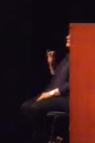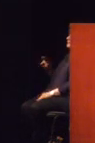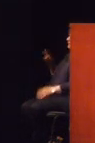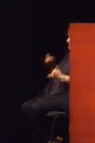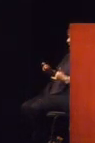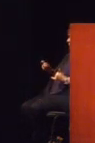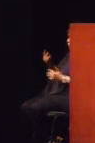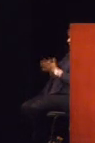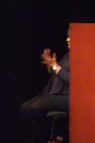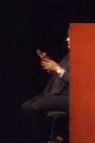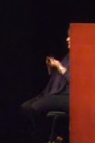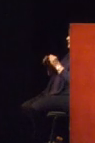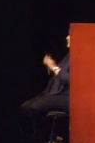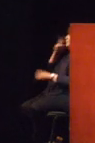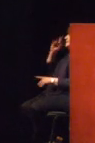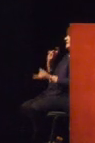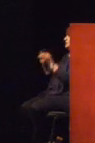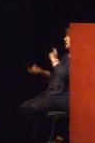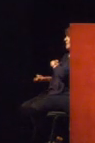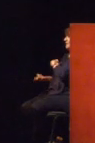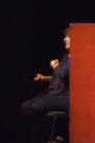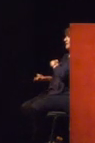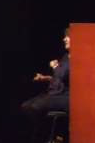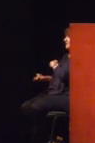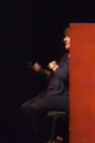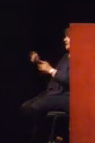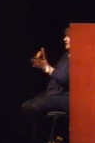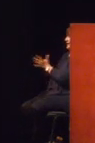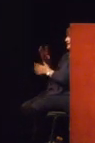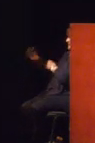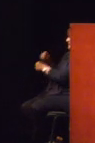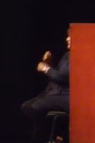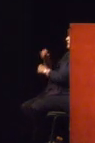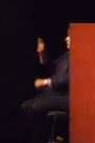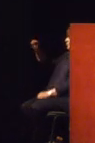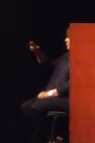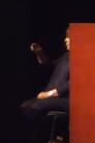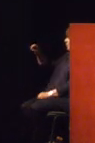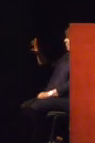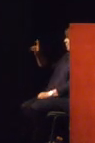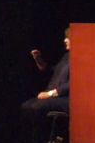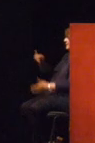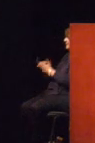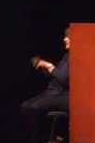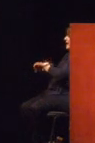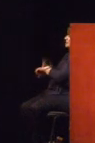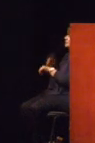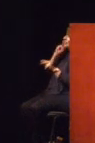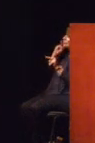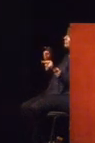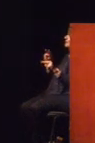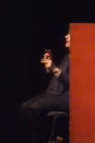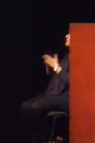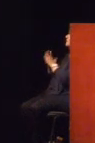19 number. And you can see that there is a shift. This is, again, a six-year cohort. It's a national look at